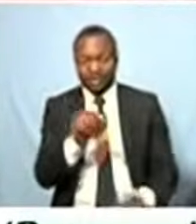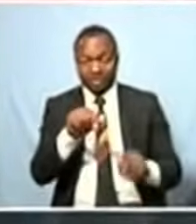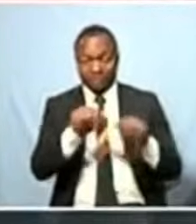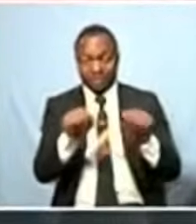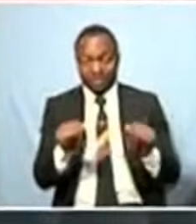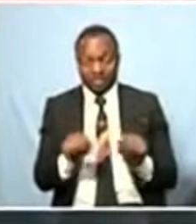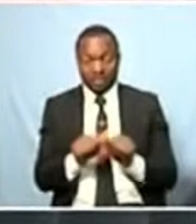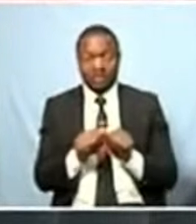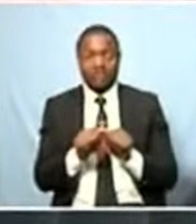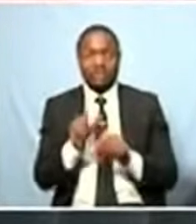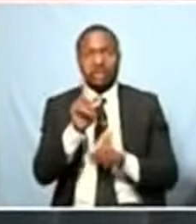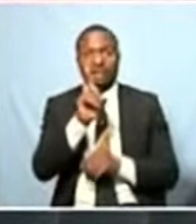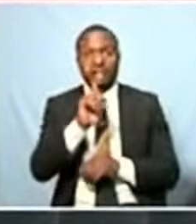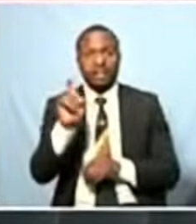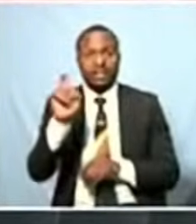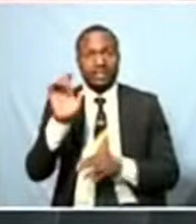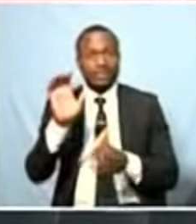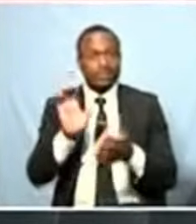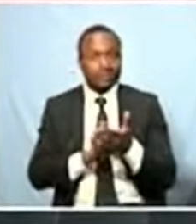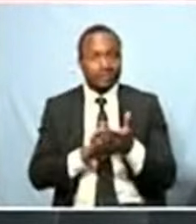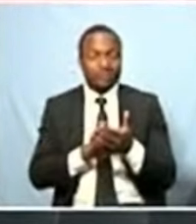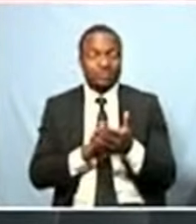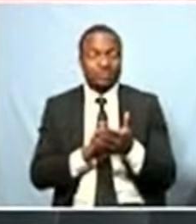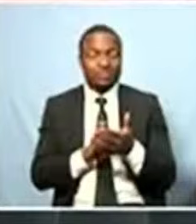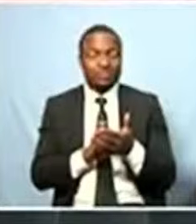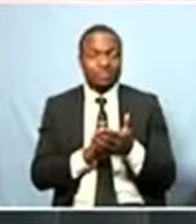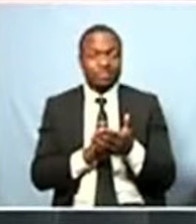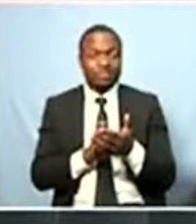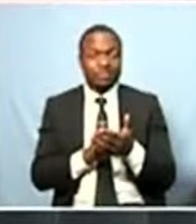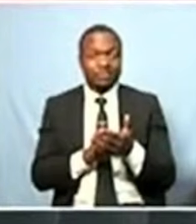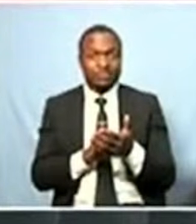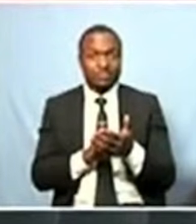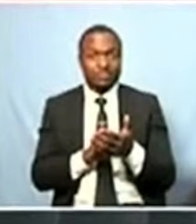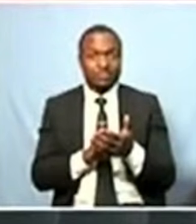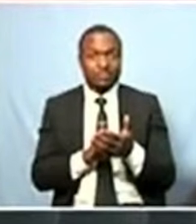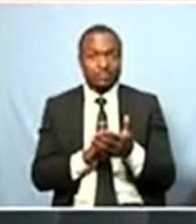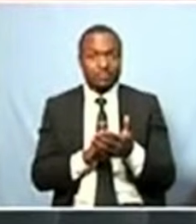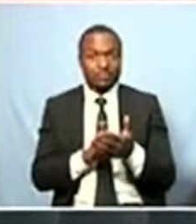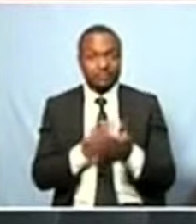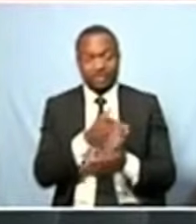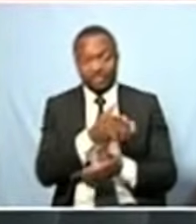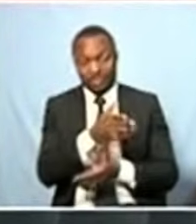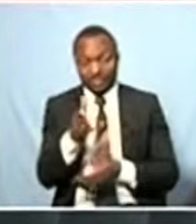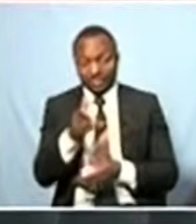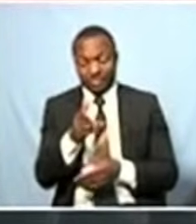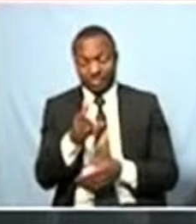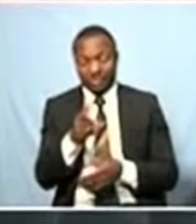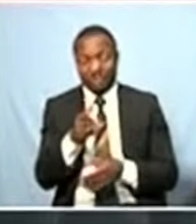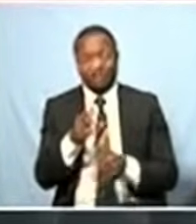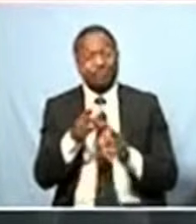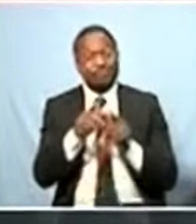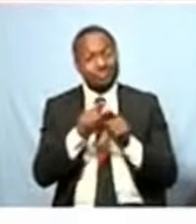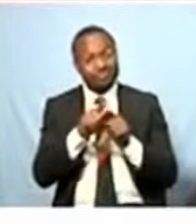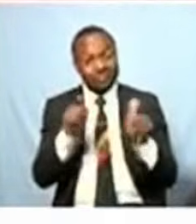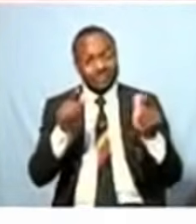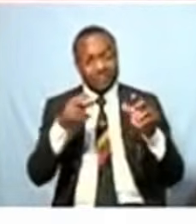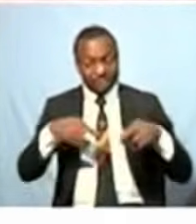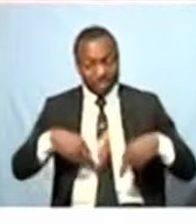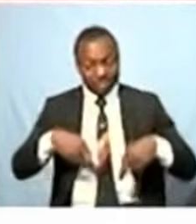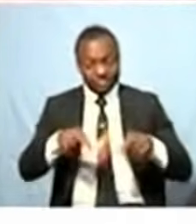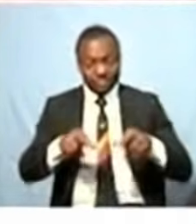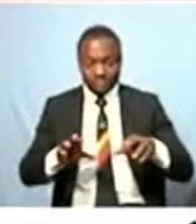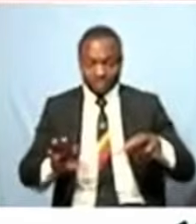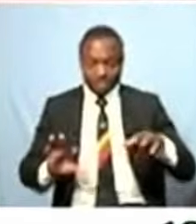about 100,000 inhabitants, and is a major road that connects even